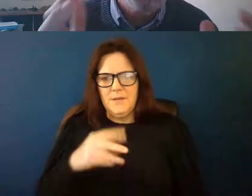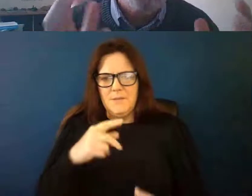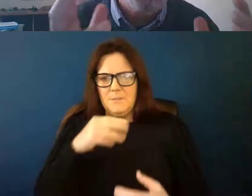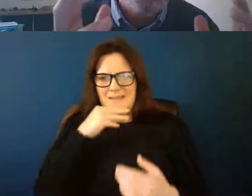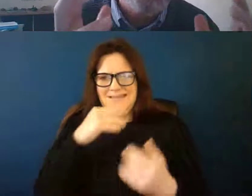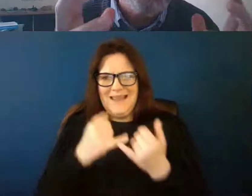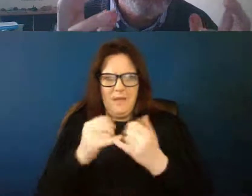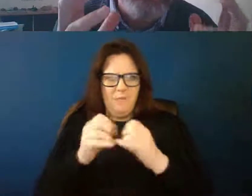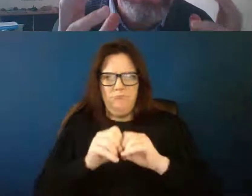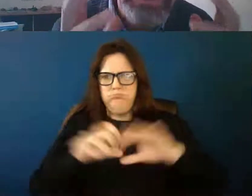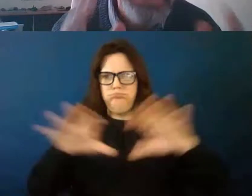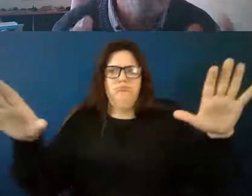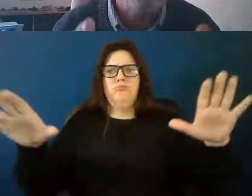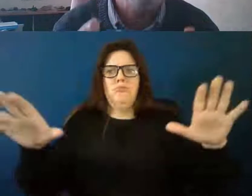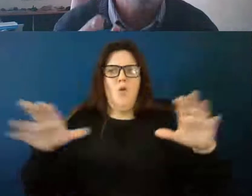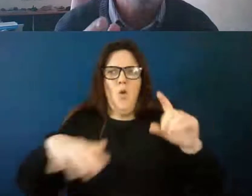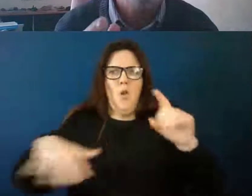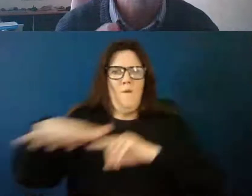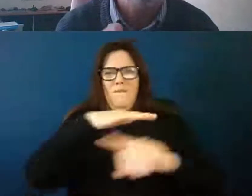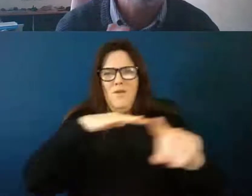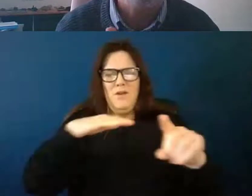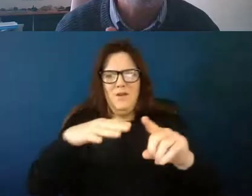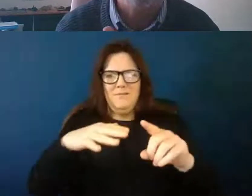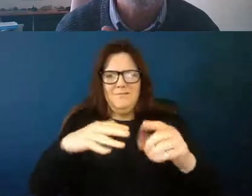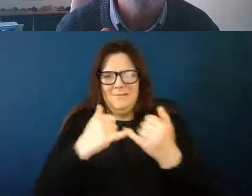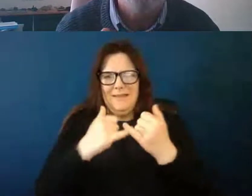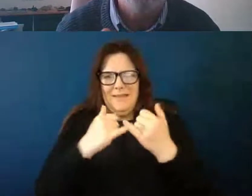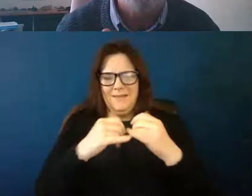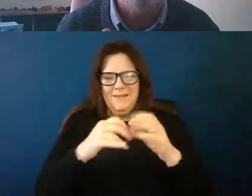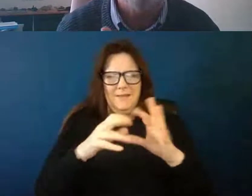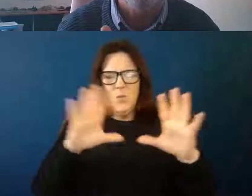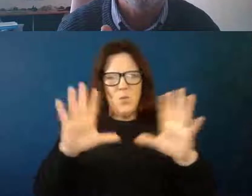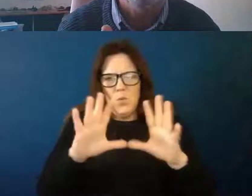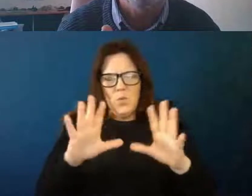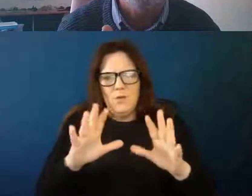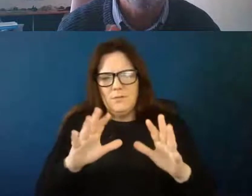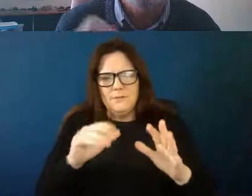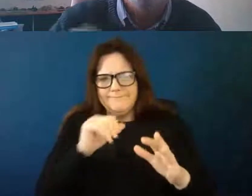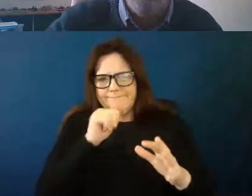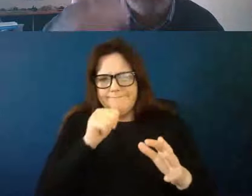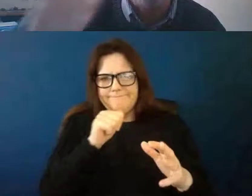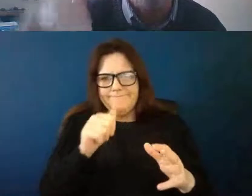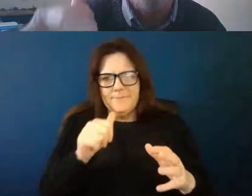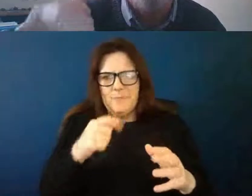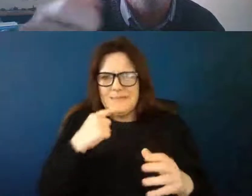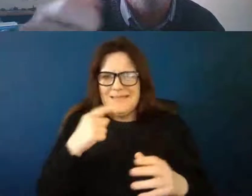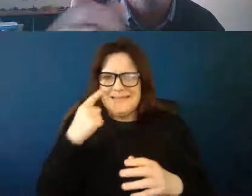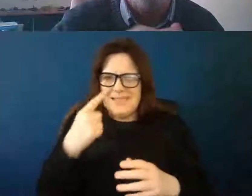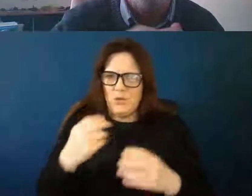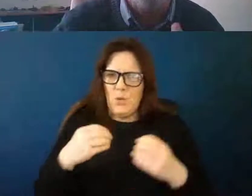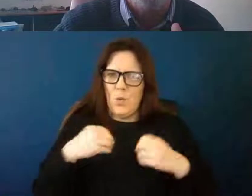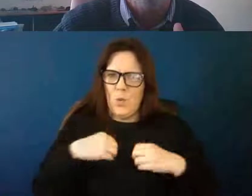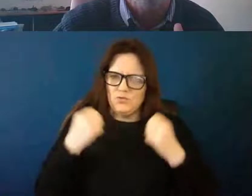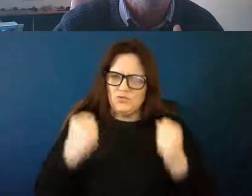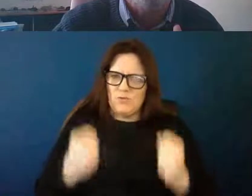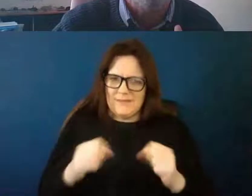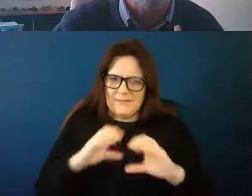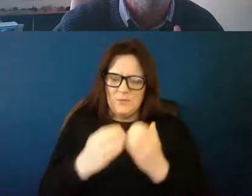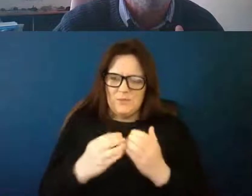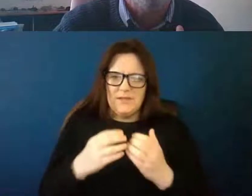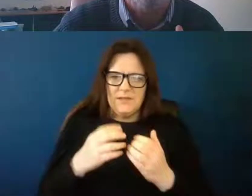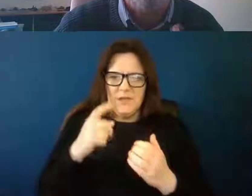just seeing what your strengths are as a community and then pitching those forward. I think